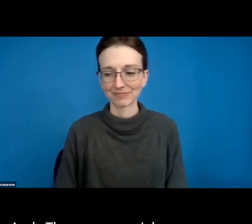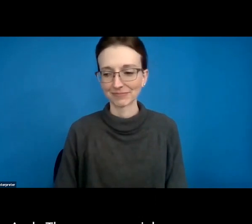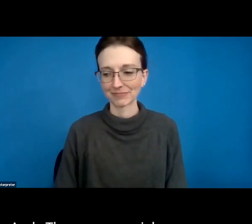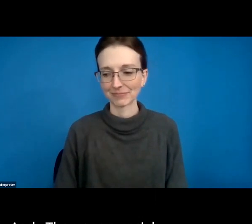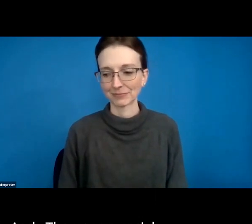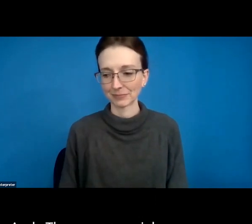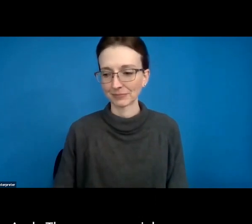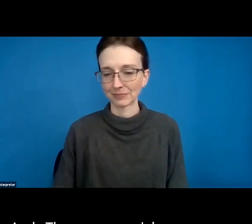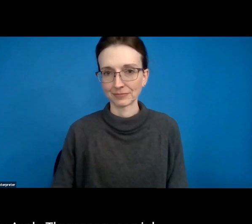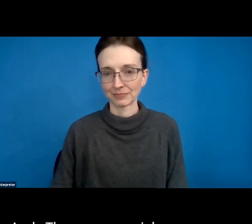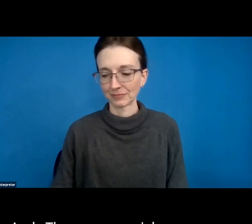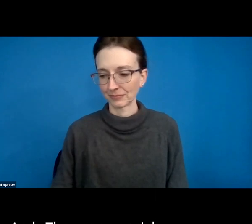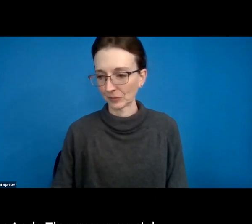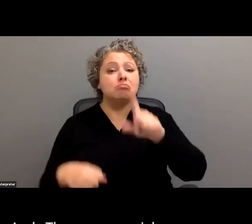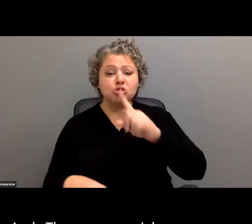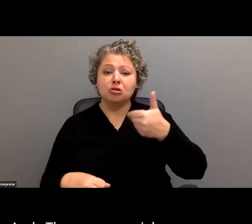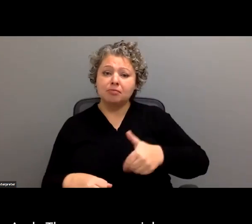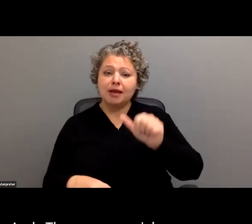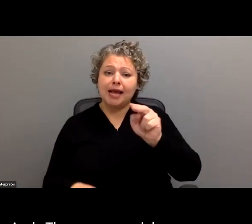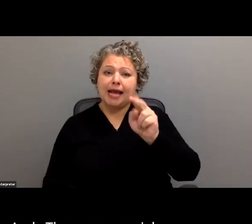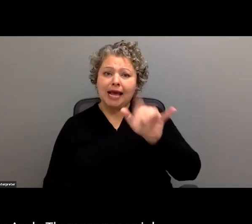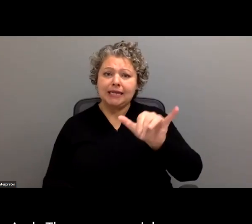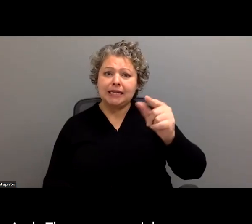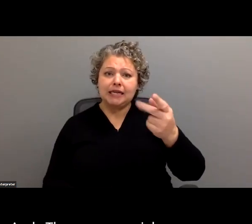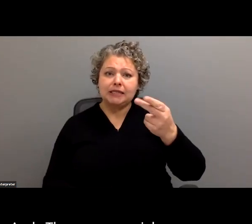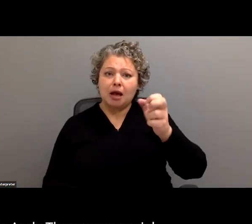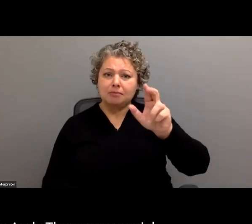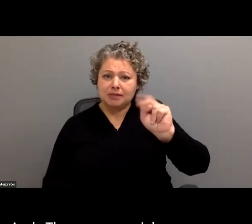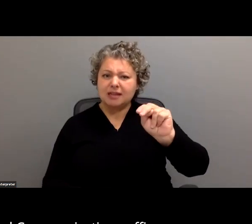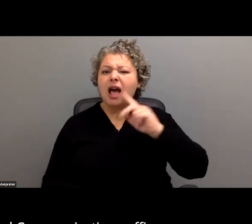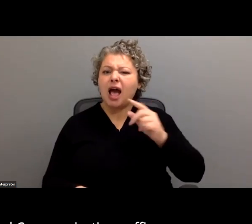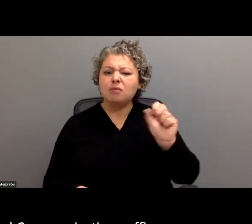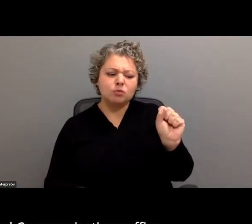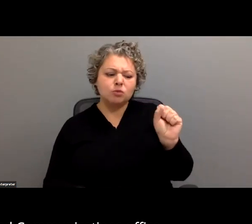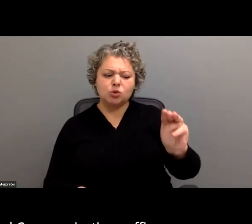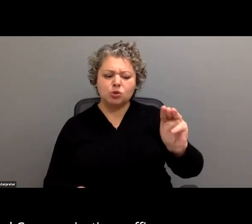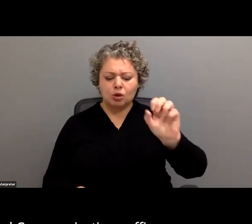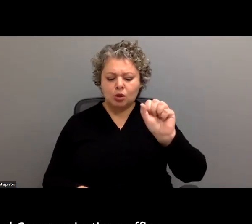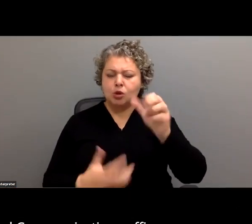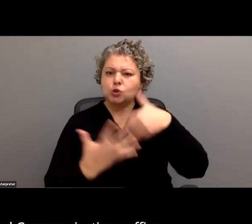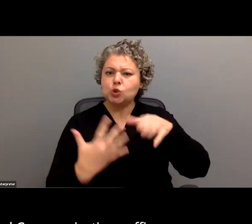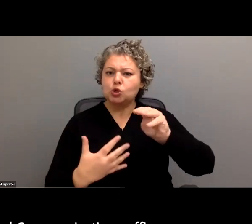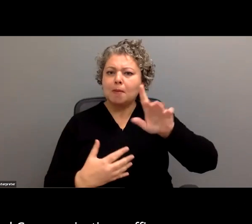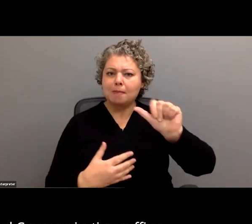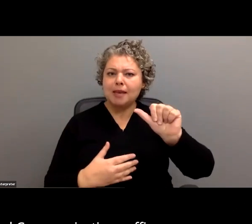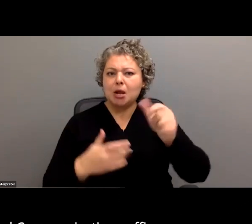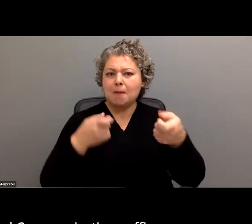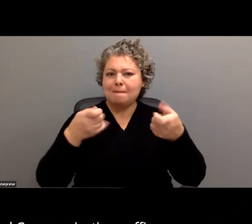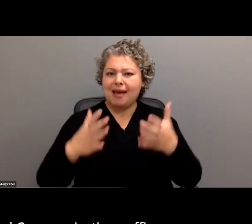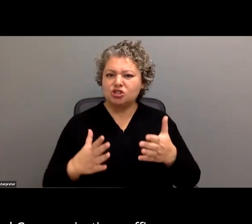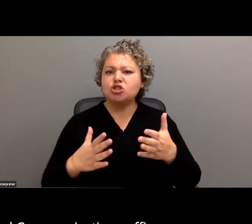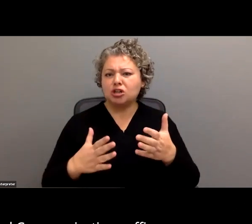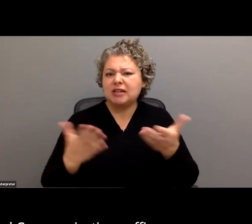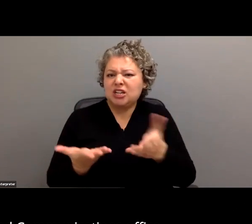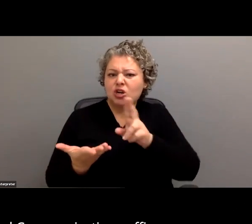My name is Andy Thompson, social media manager for the University of Utah in the University Marketing and Communications office.